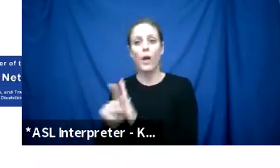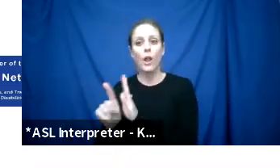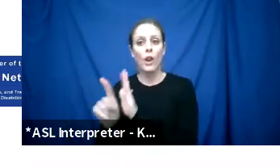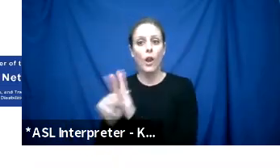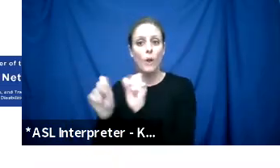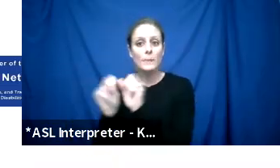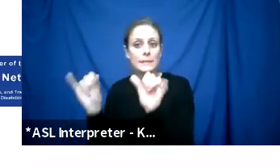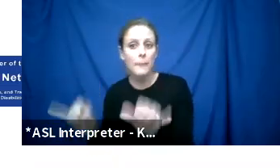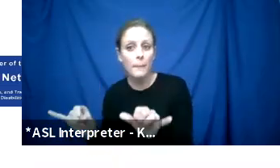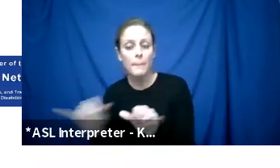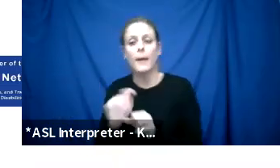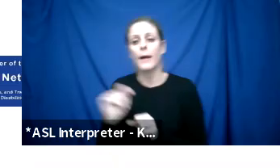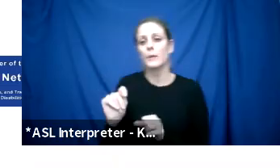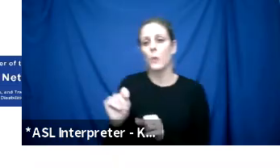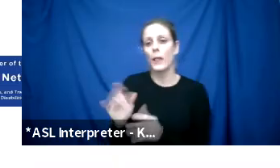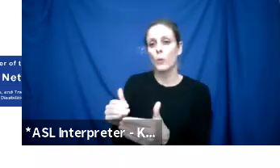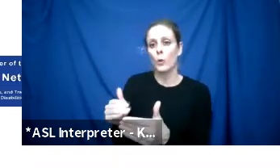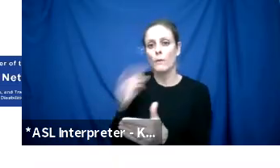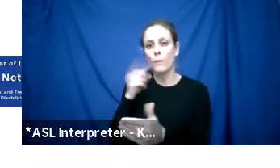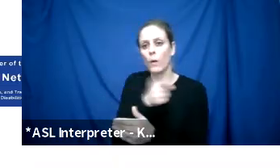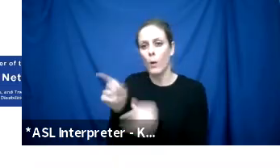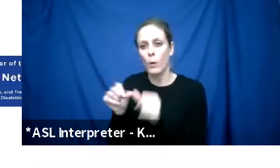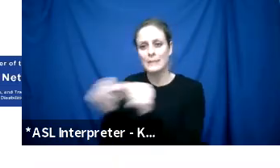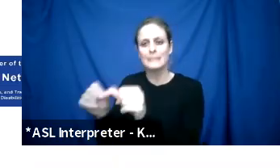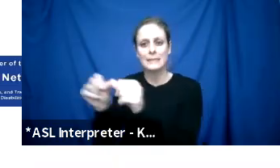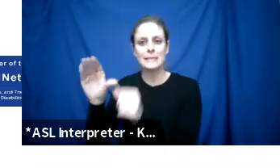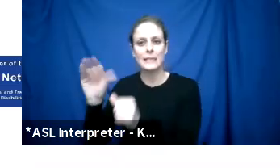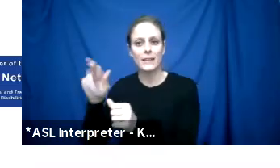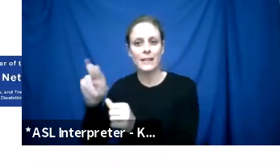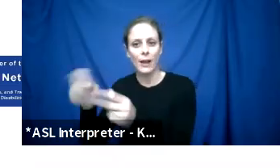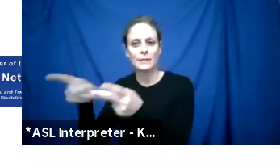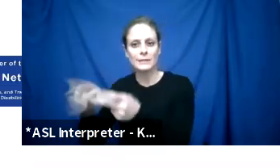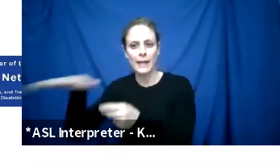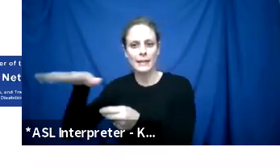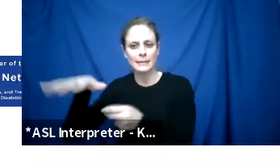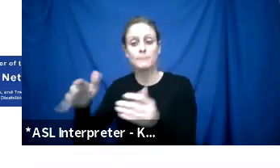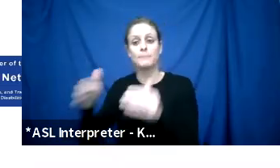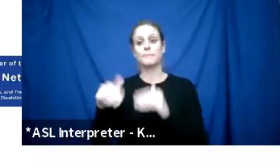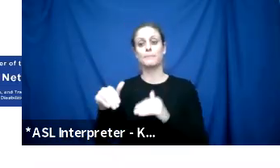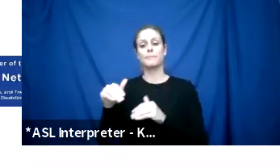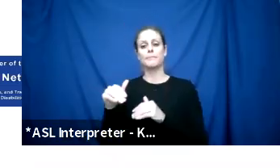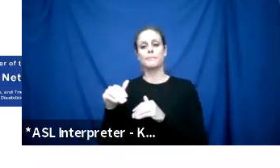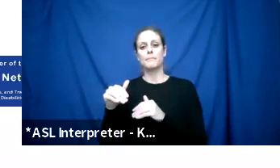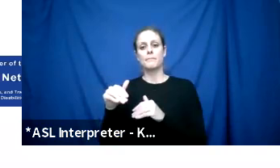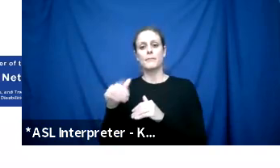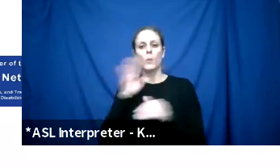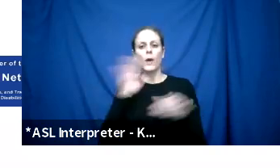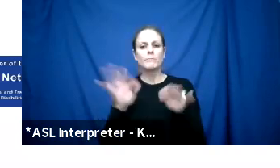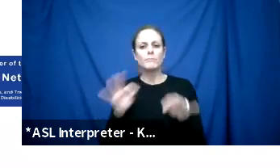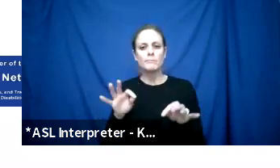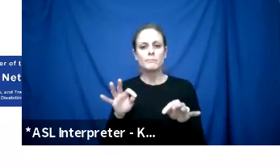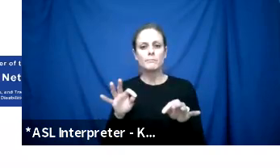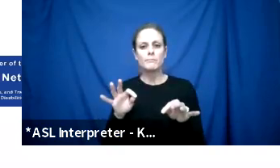care units. Finally, the presenters will provide a brief overview on the requirements for medical diagnostic